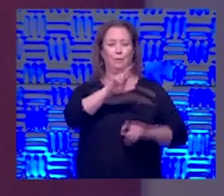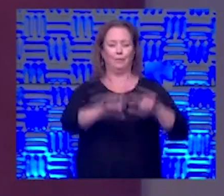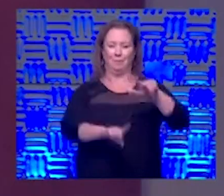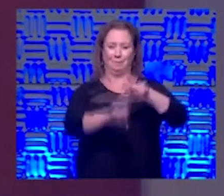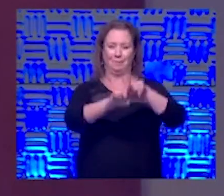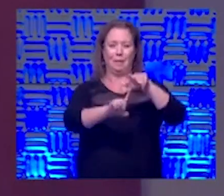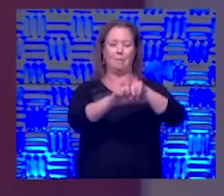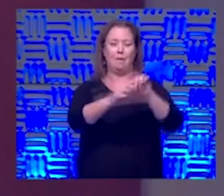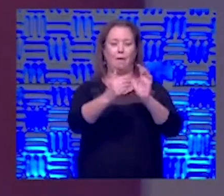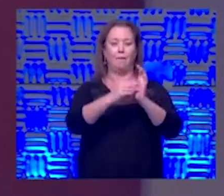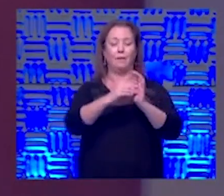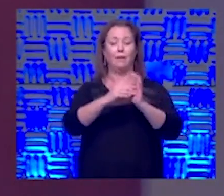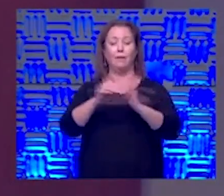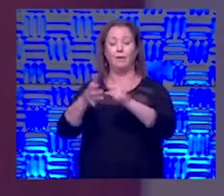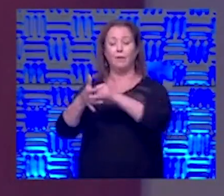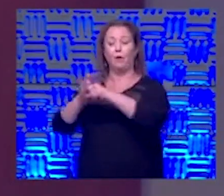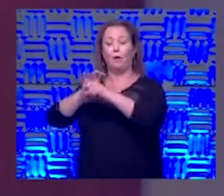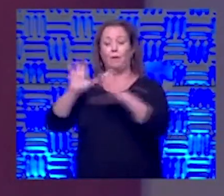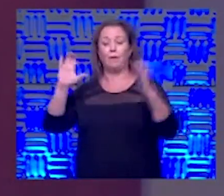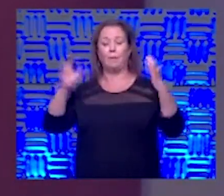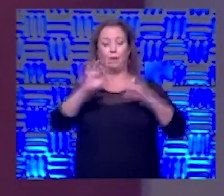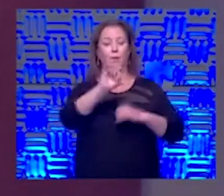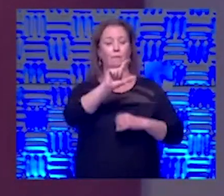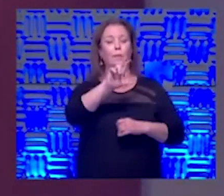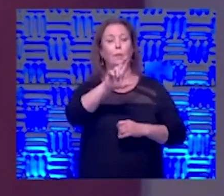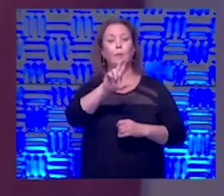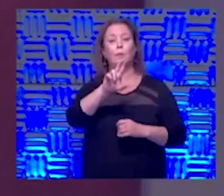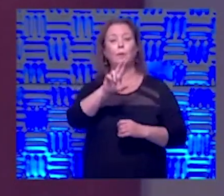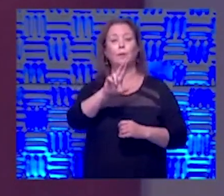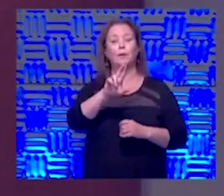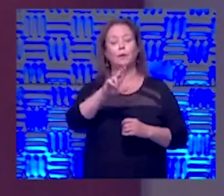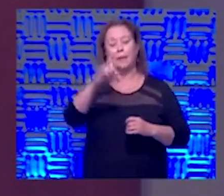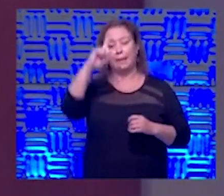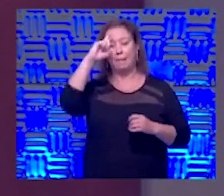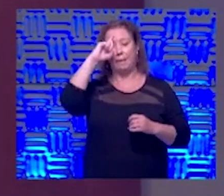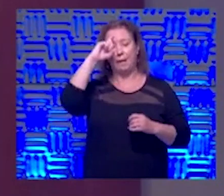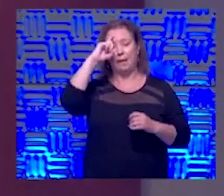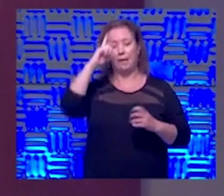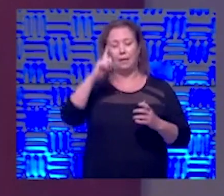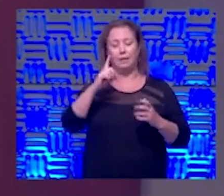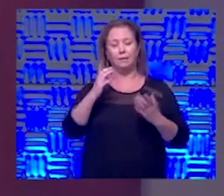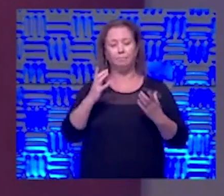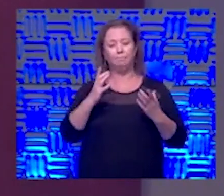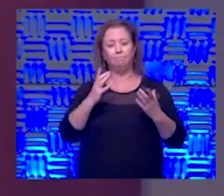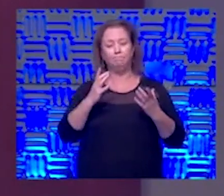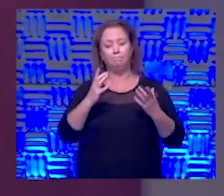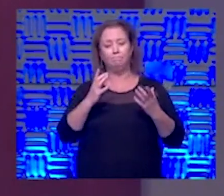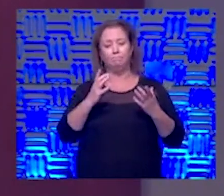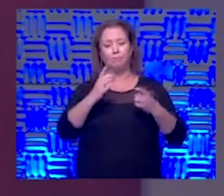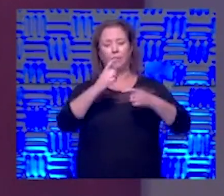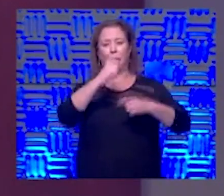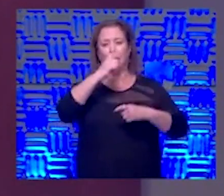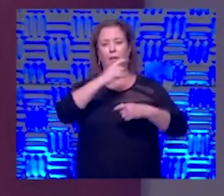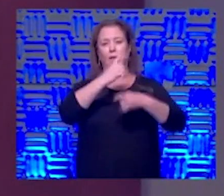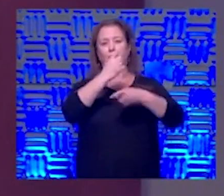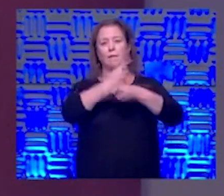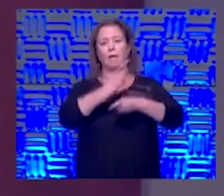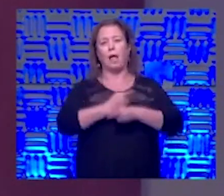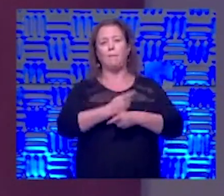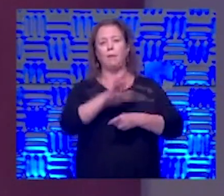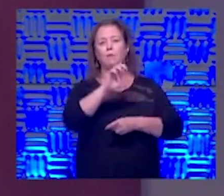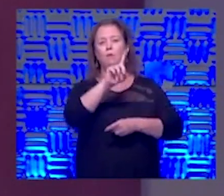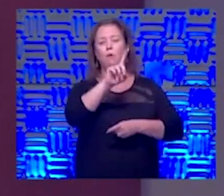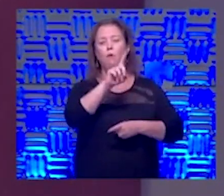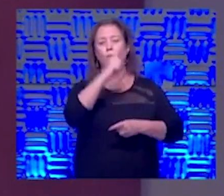up. In my mind, I would put the regular common cold coronaviruses